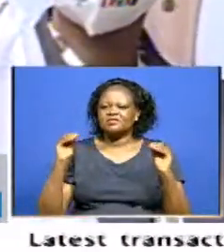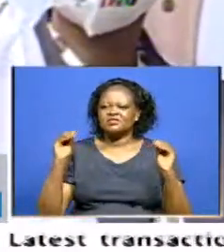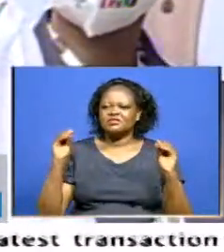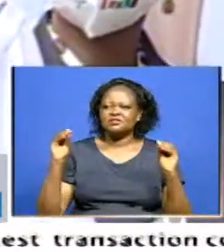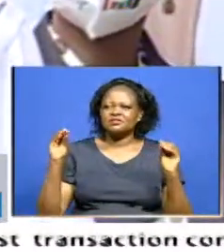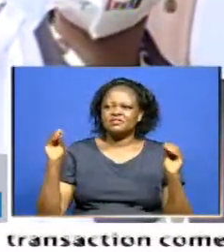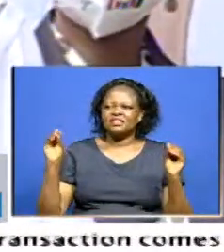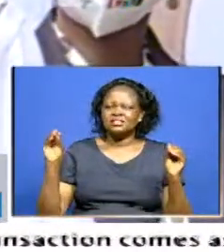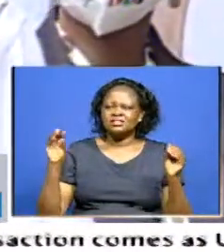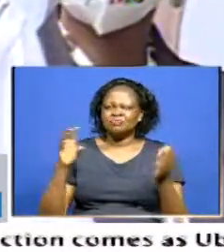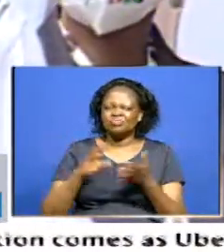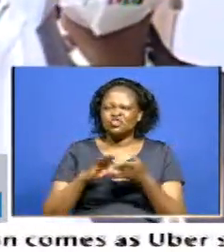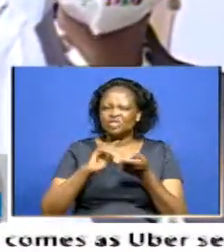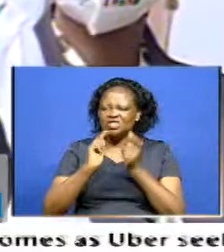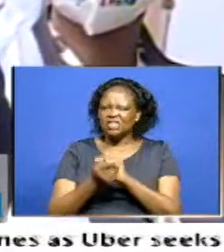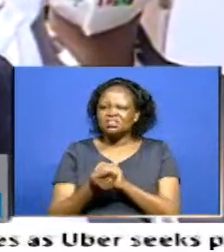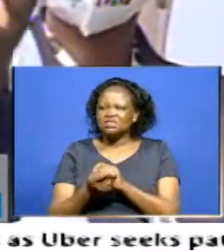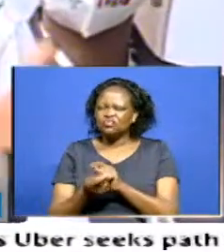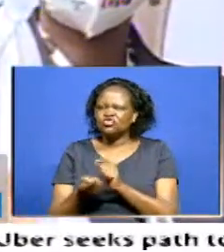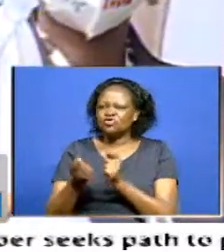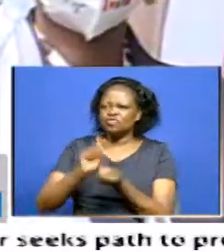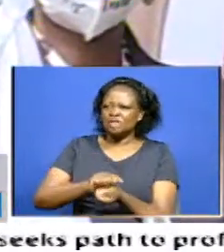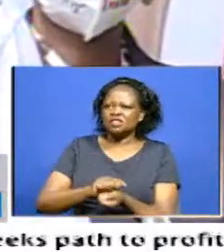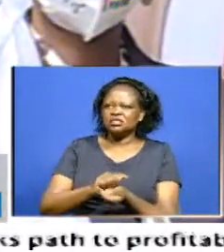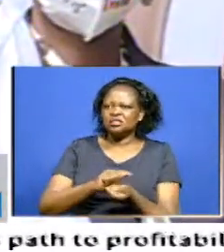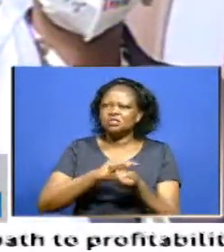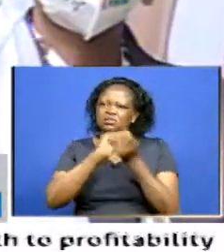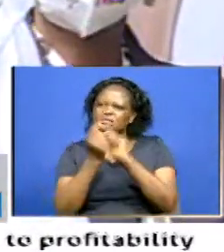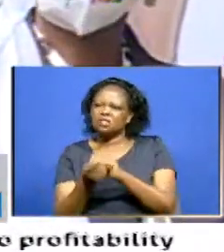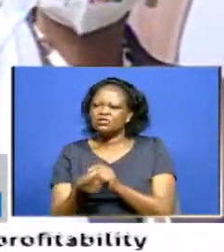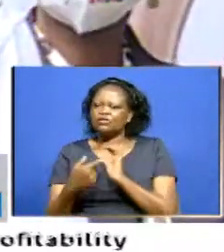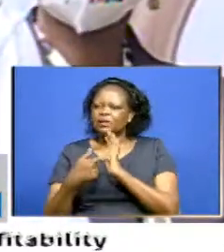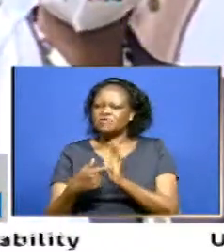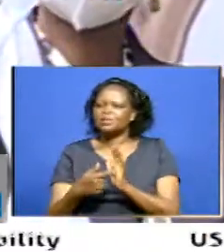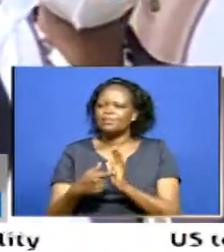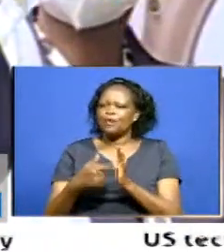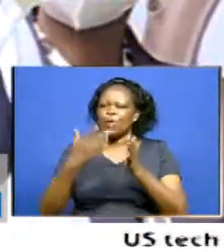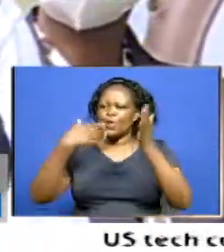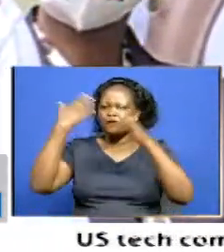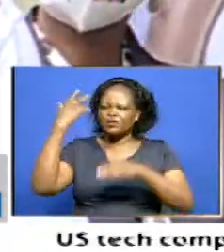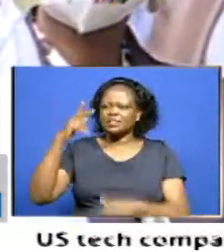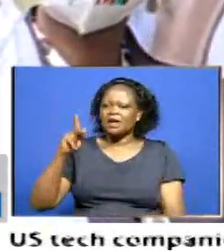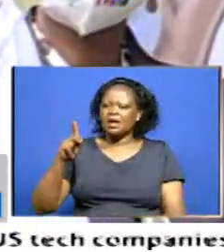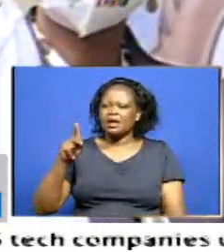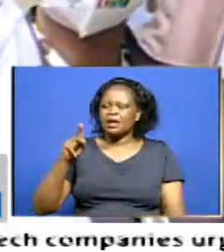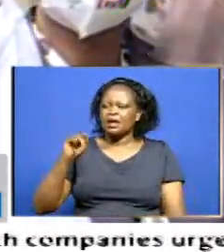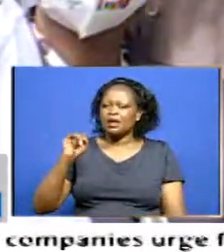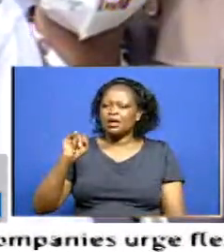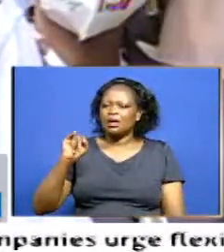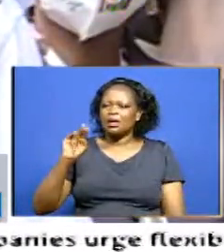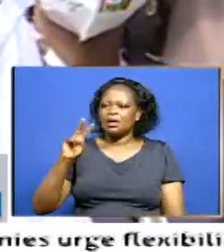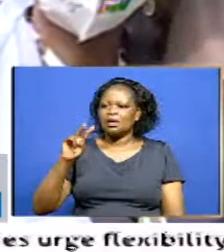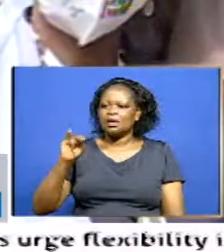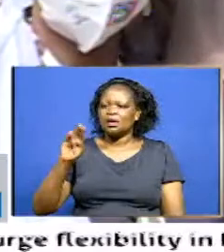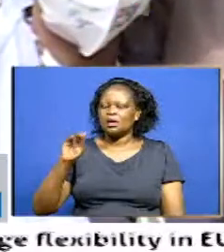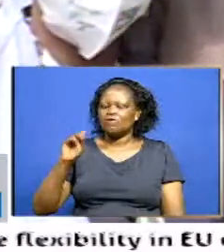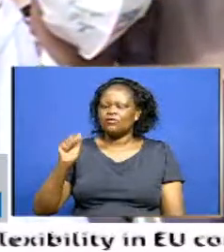changing their position. People like Professor Kivuda Kibwana. Yeye vile nilisema jana tulitembea na yeye